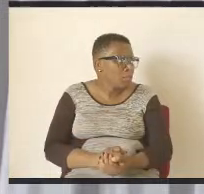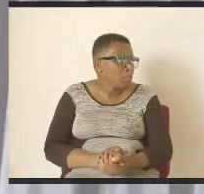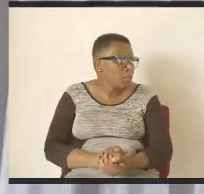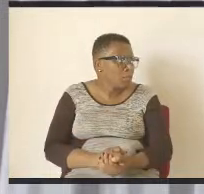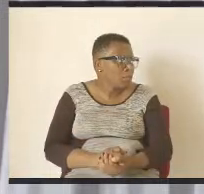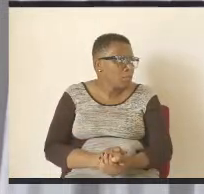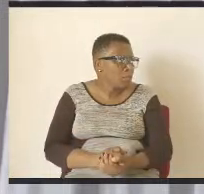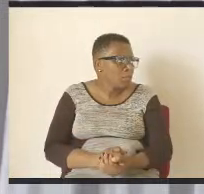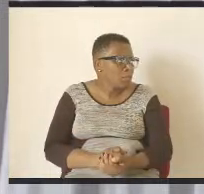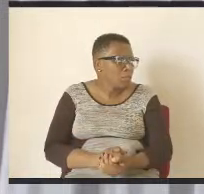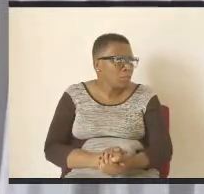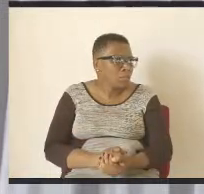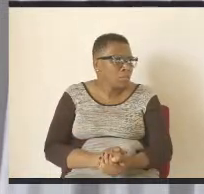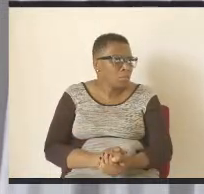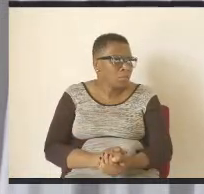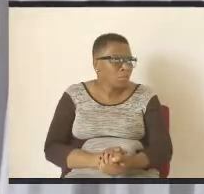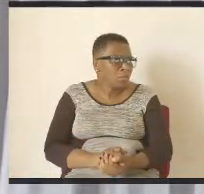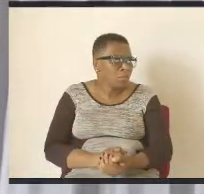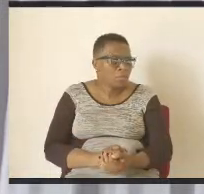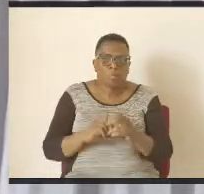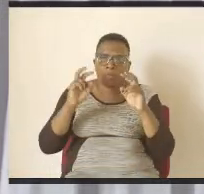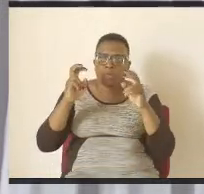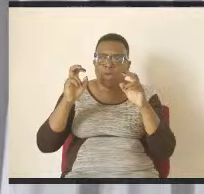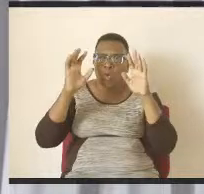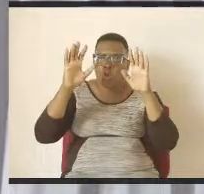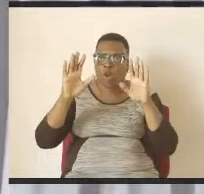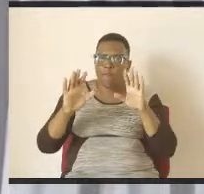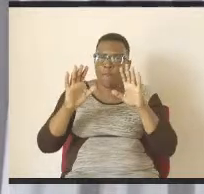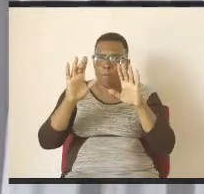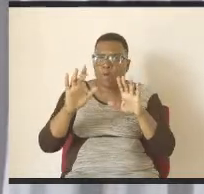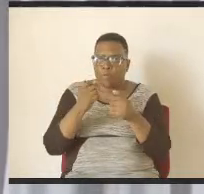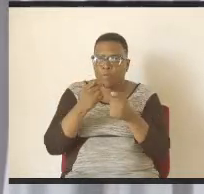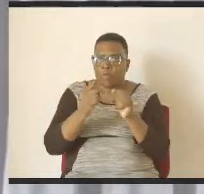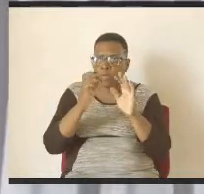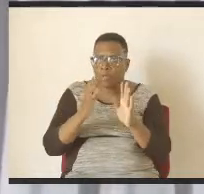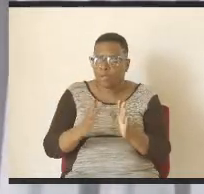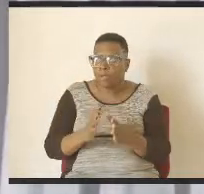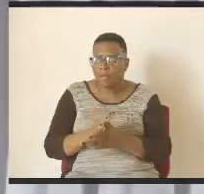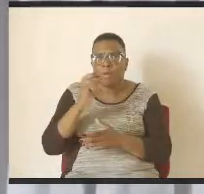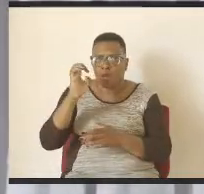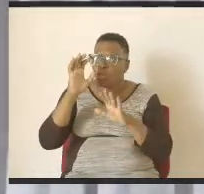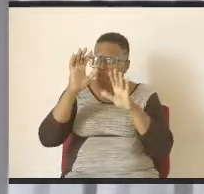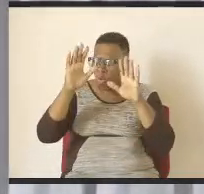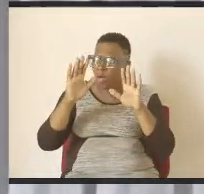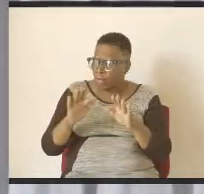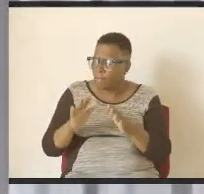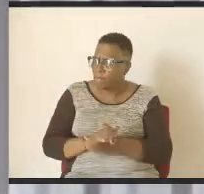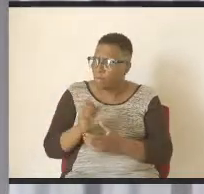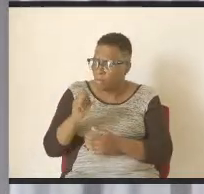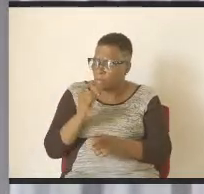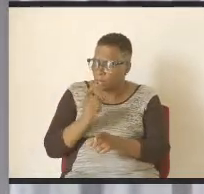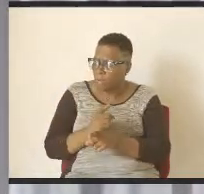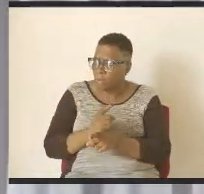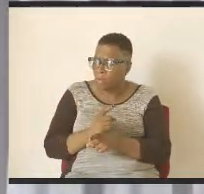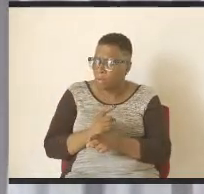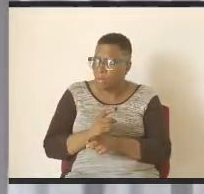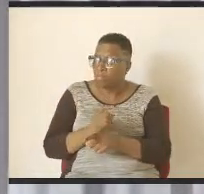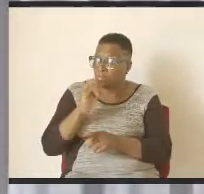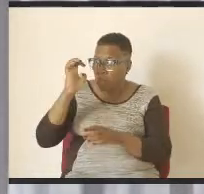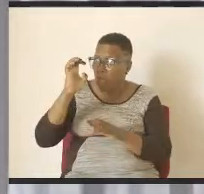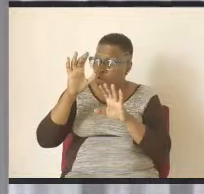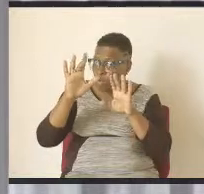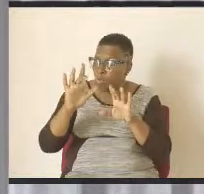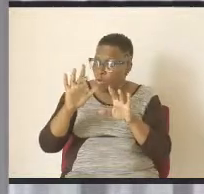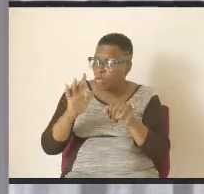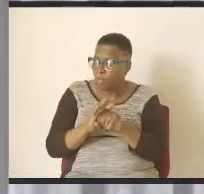Wonderful, merciful Savior. He is wonderful, isn't he? He is merciful. We invite the